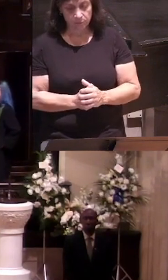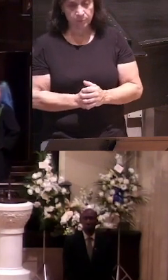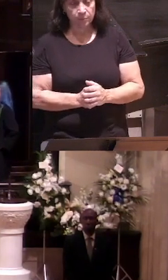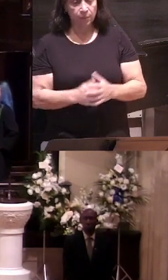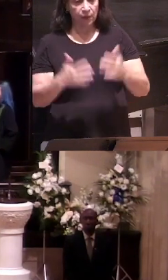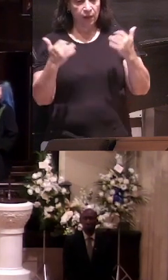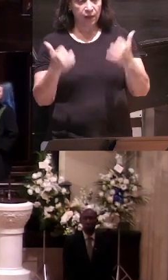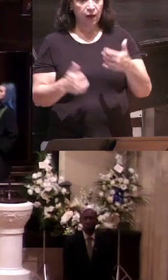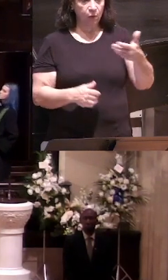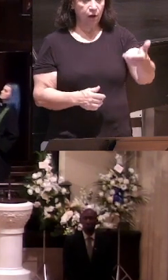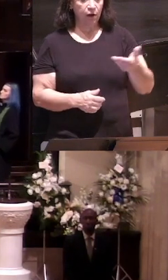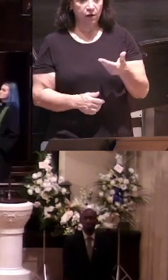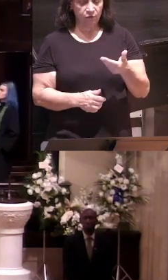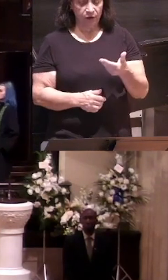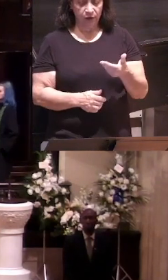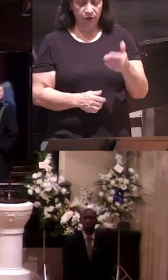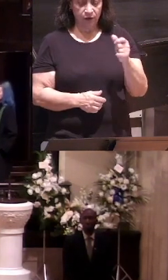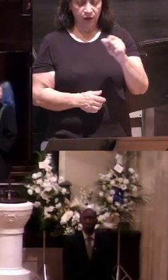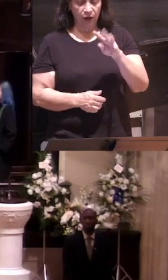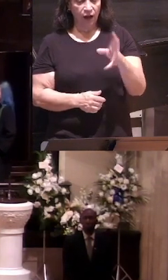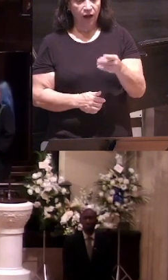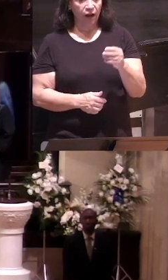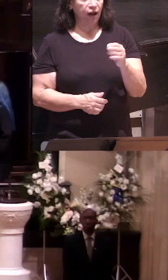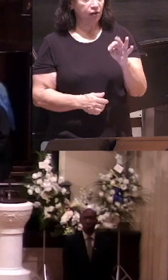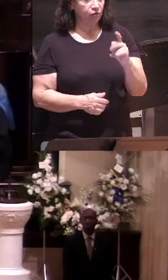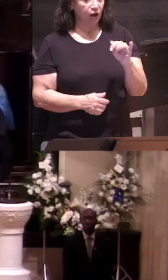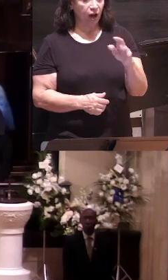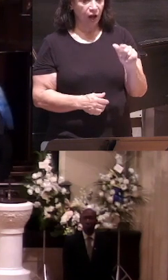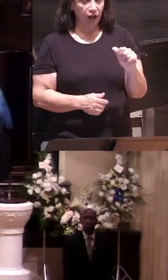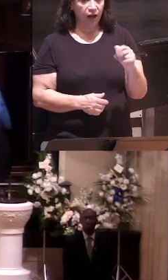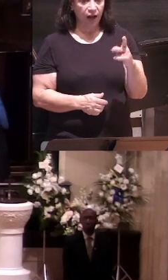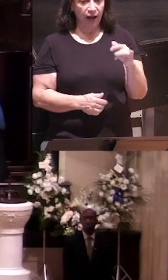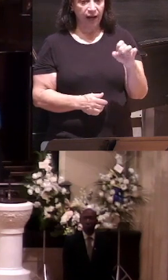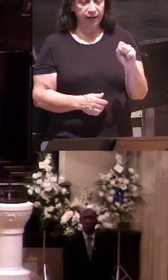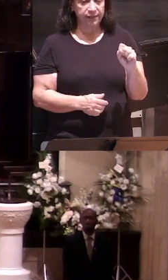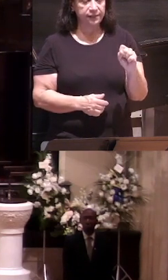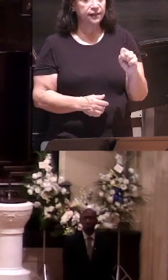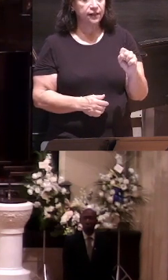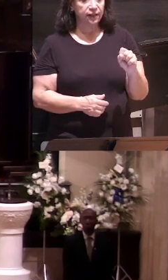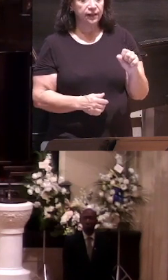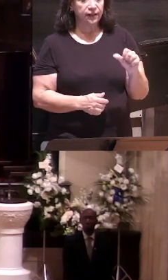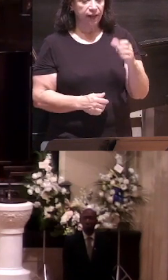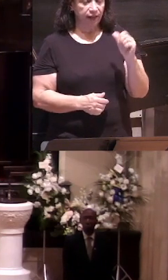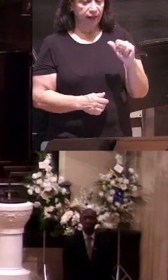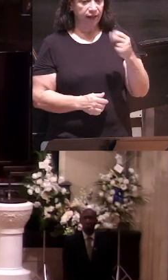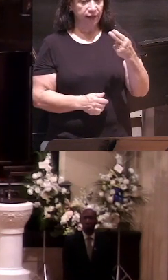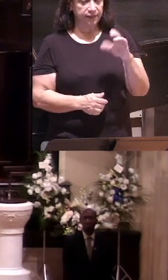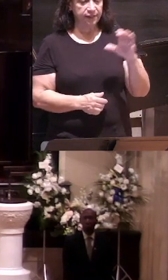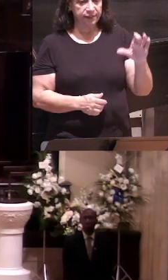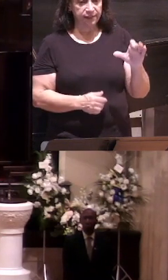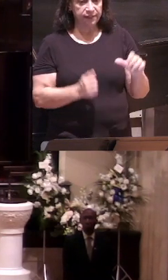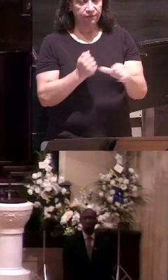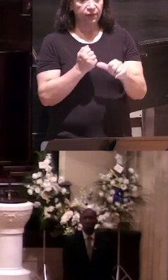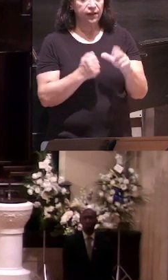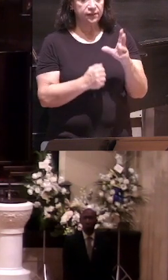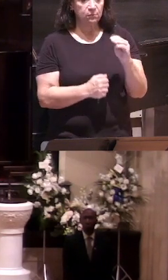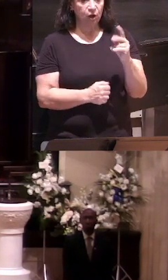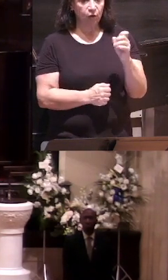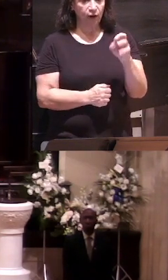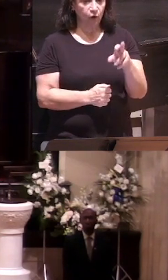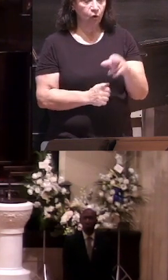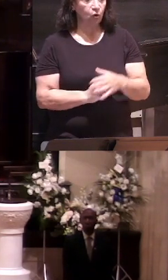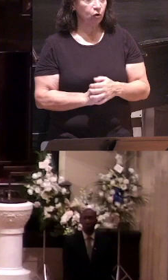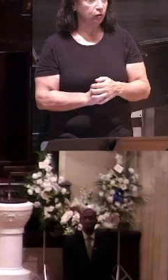I now invite Africa Hines, AHCC's vice moderator, forward to share with us